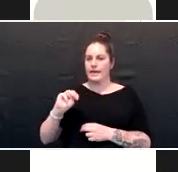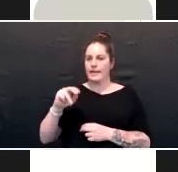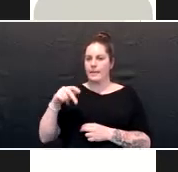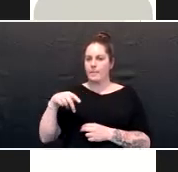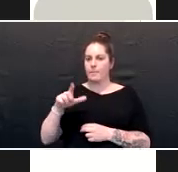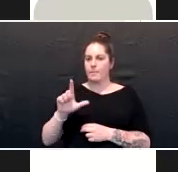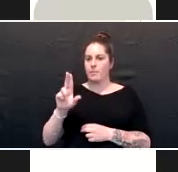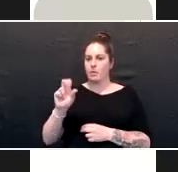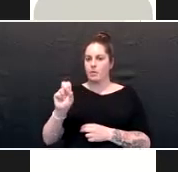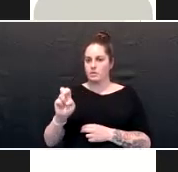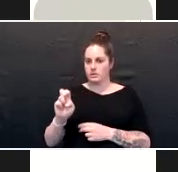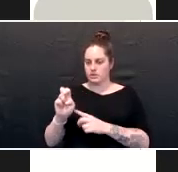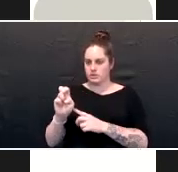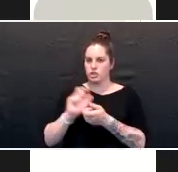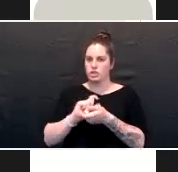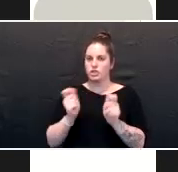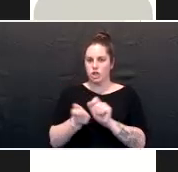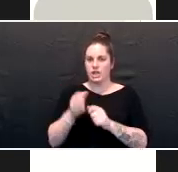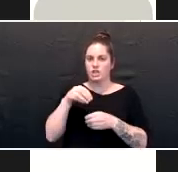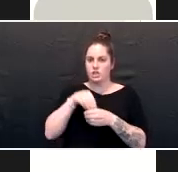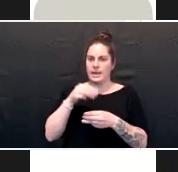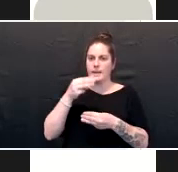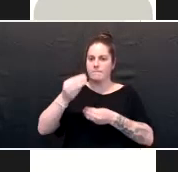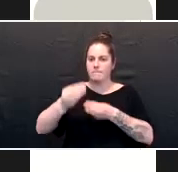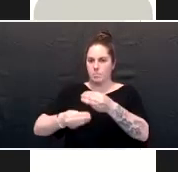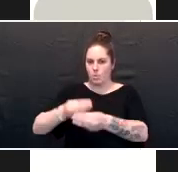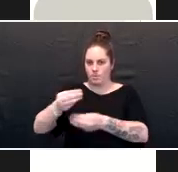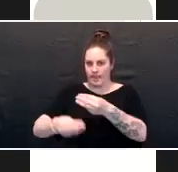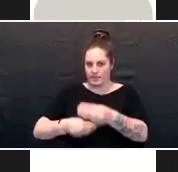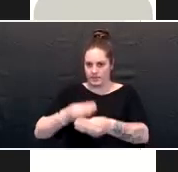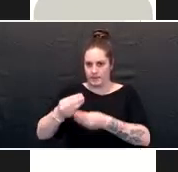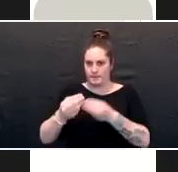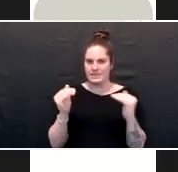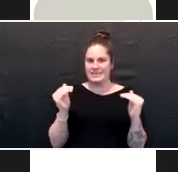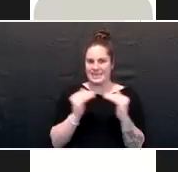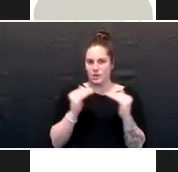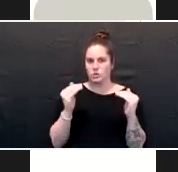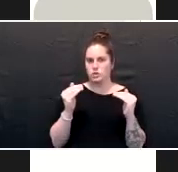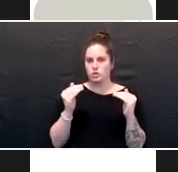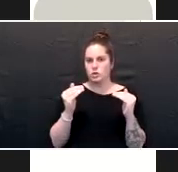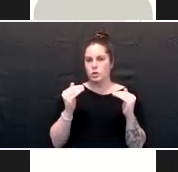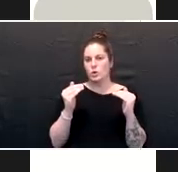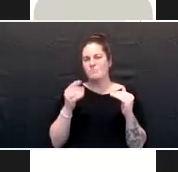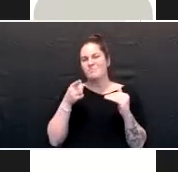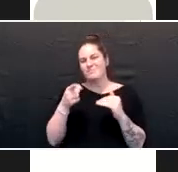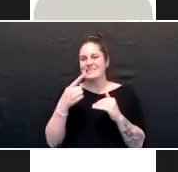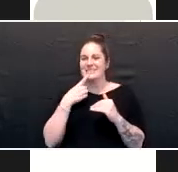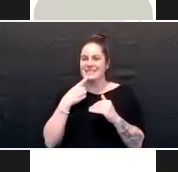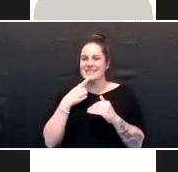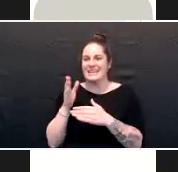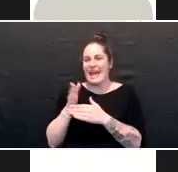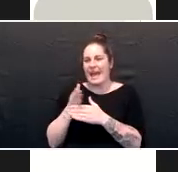in momentum that an object receives is equal to, and here they say average net